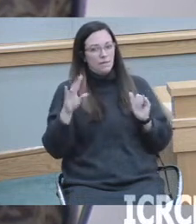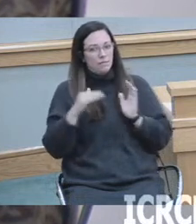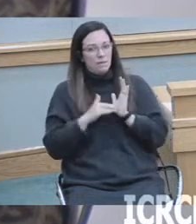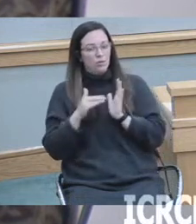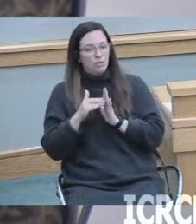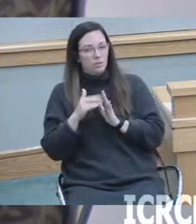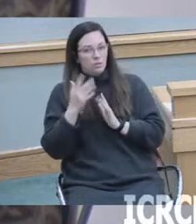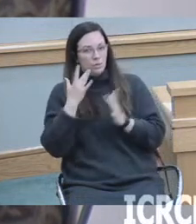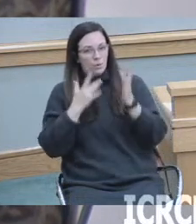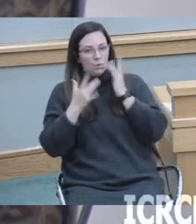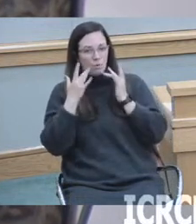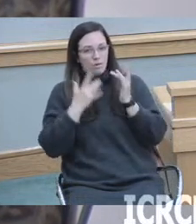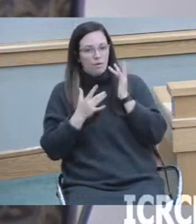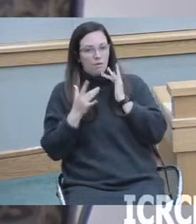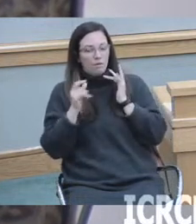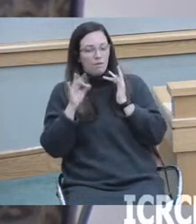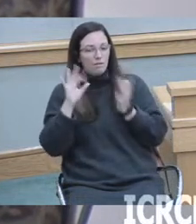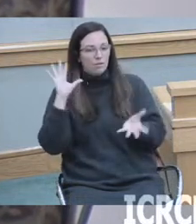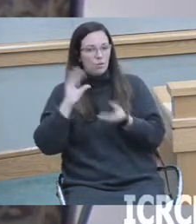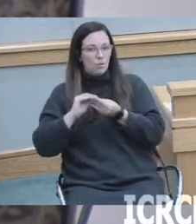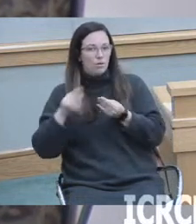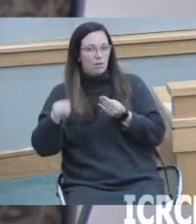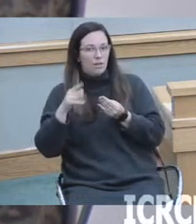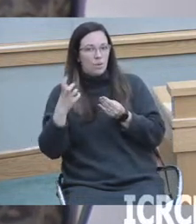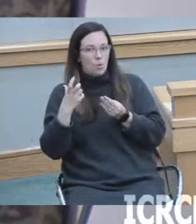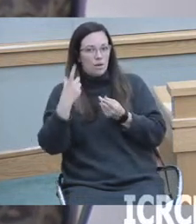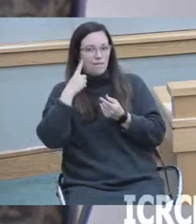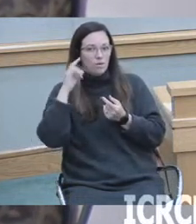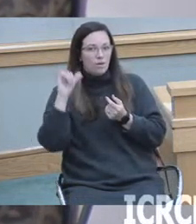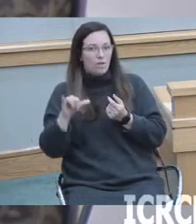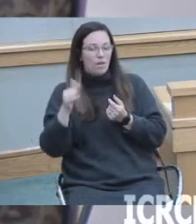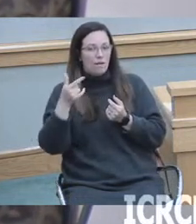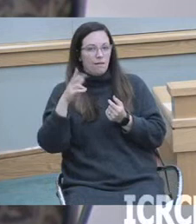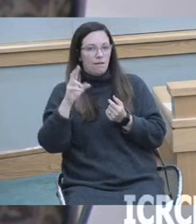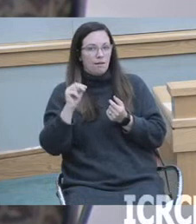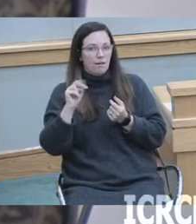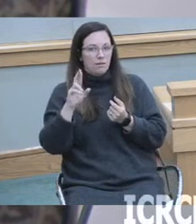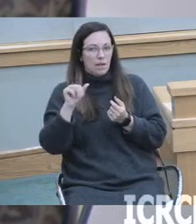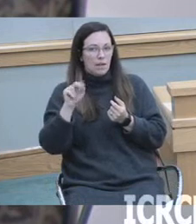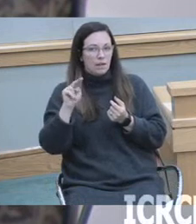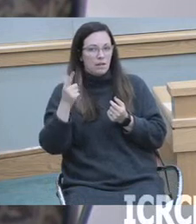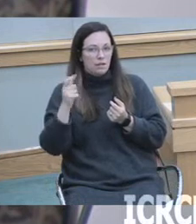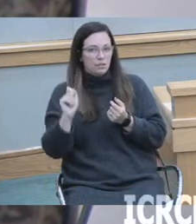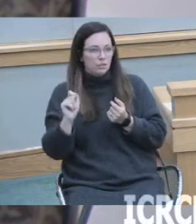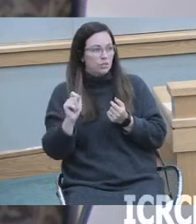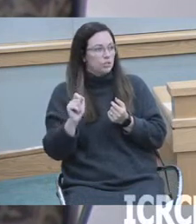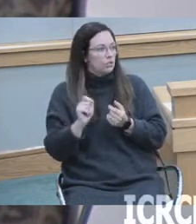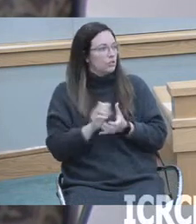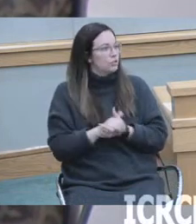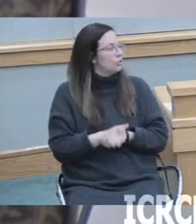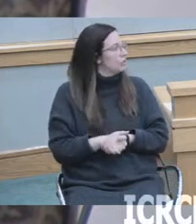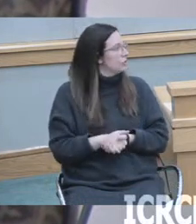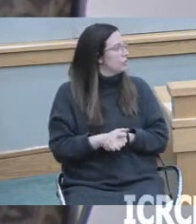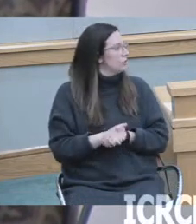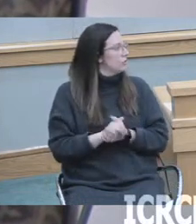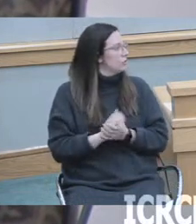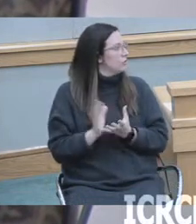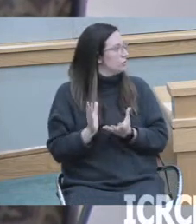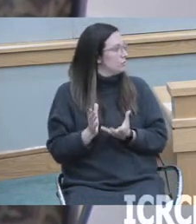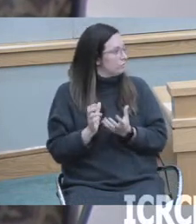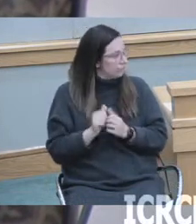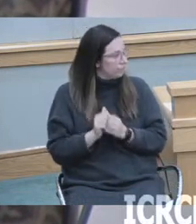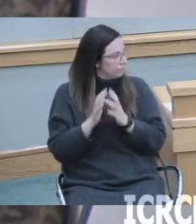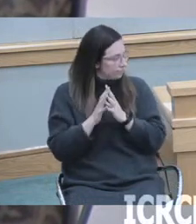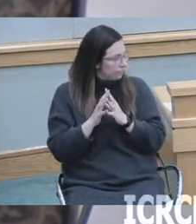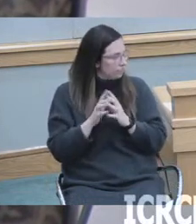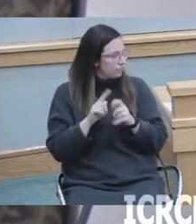short of the total that they want for the gun range to be brought to fruition.